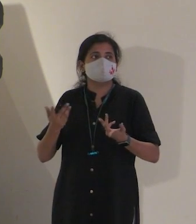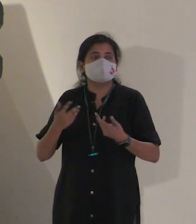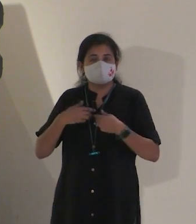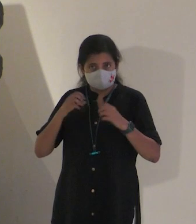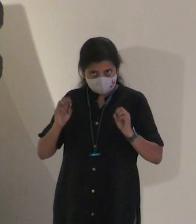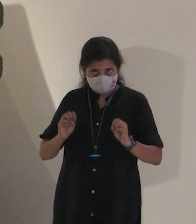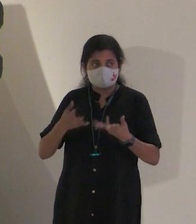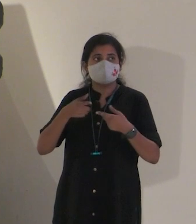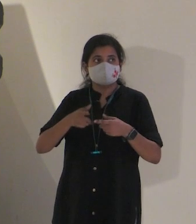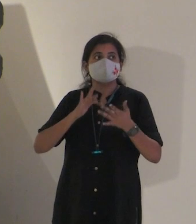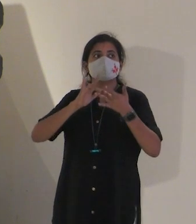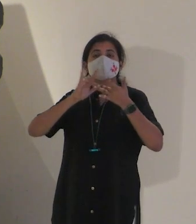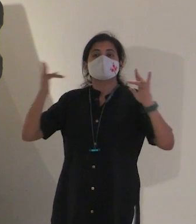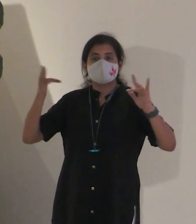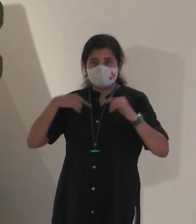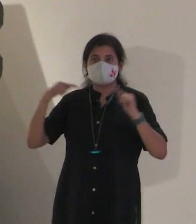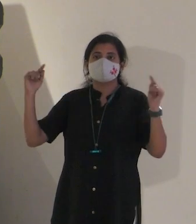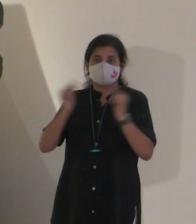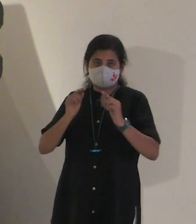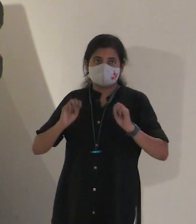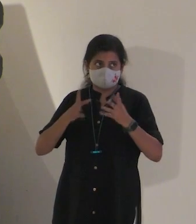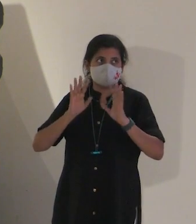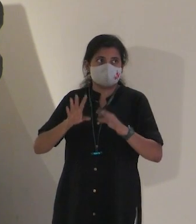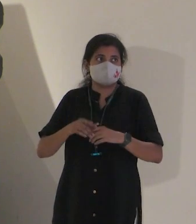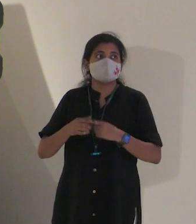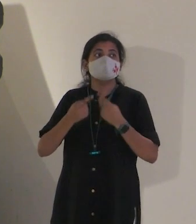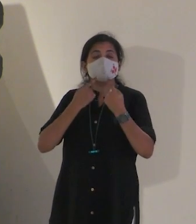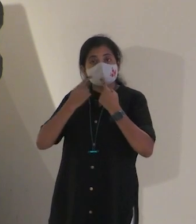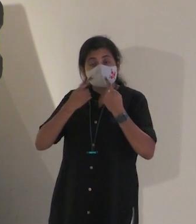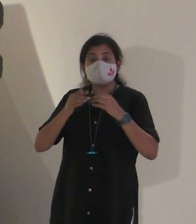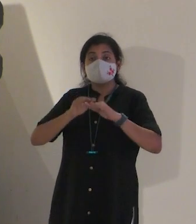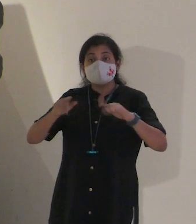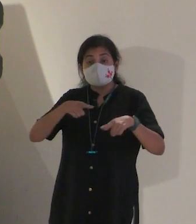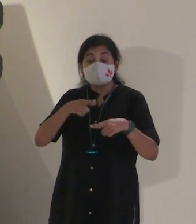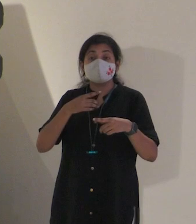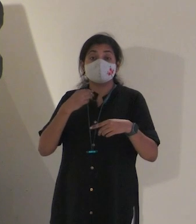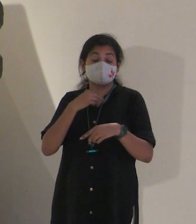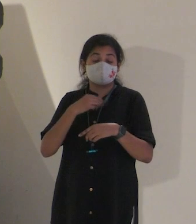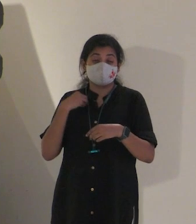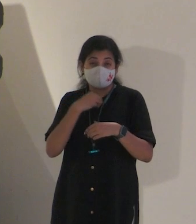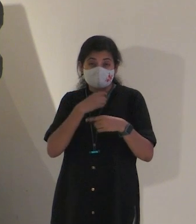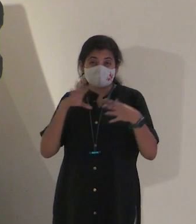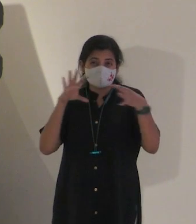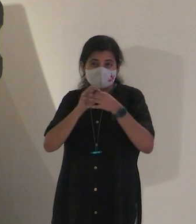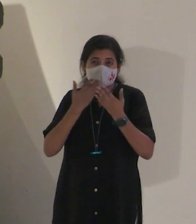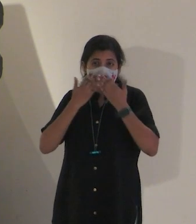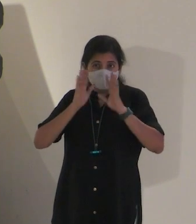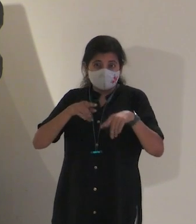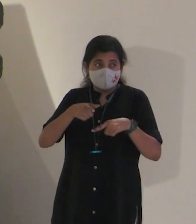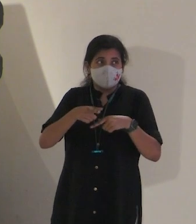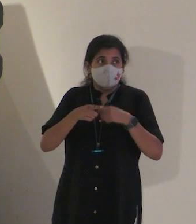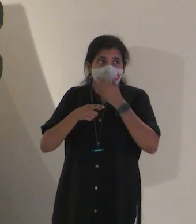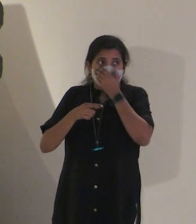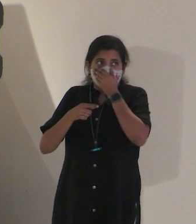small online engagements where we started talking to students, medical students, for whom, sitting